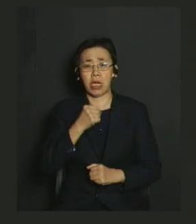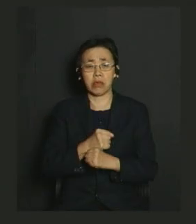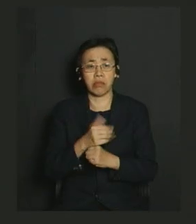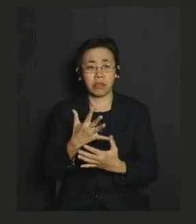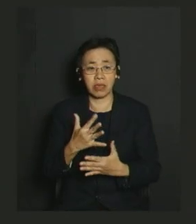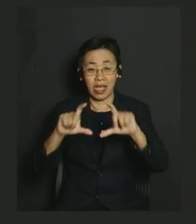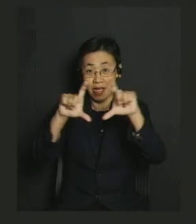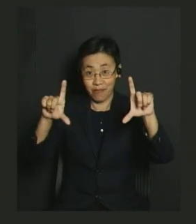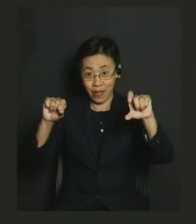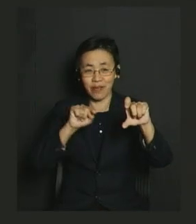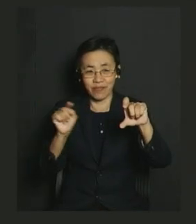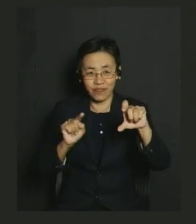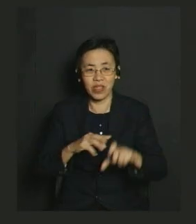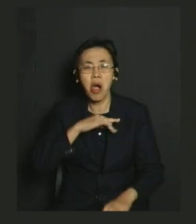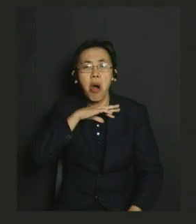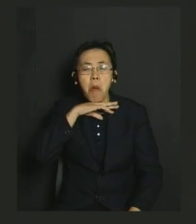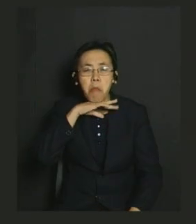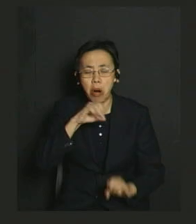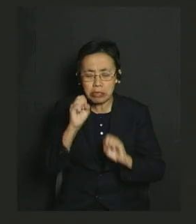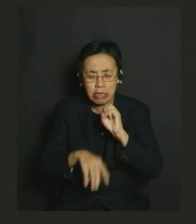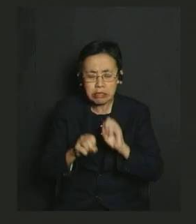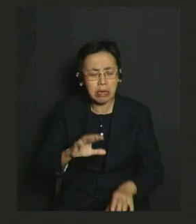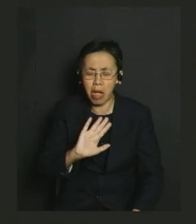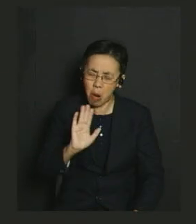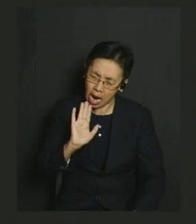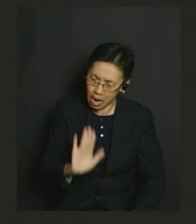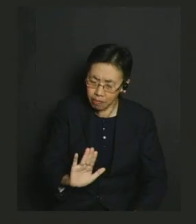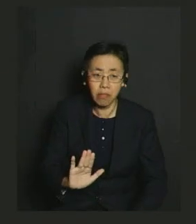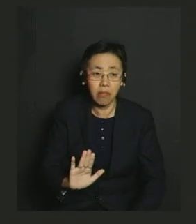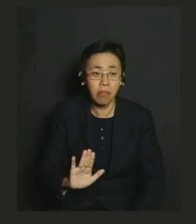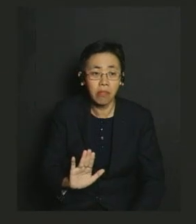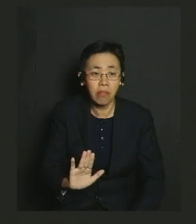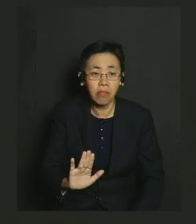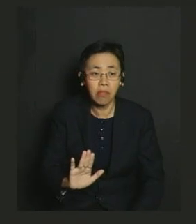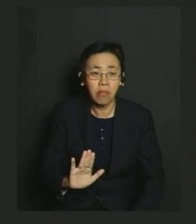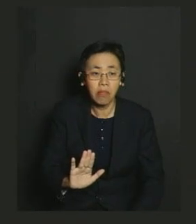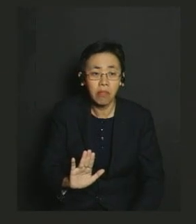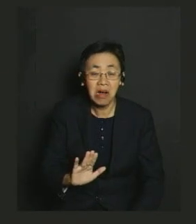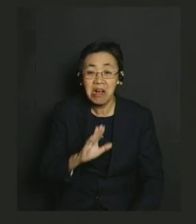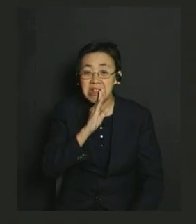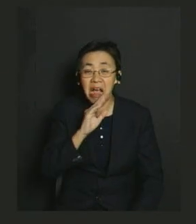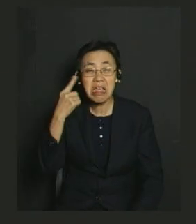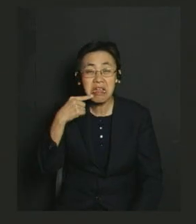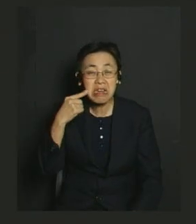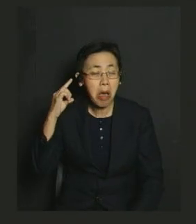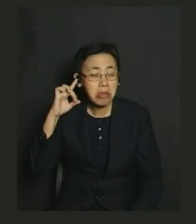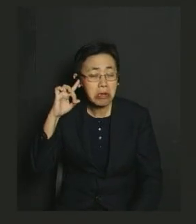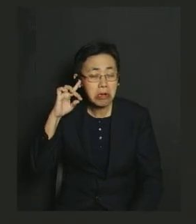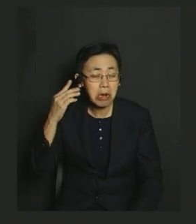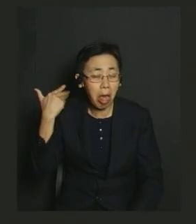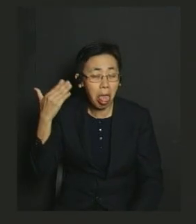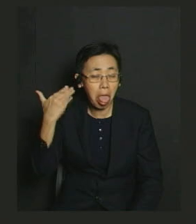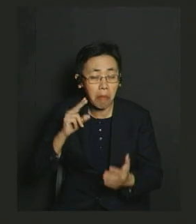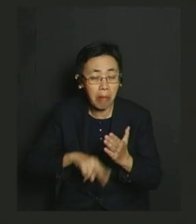you don't litter here, violation will be fined 2,000 baht, but it's end up like a lot of garbage,